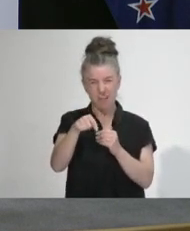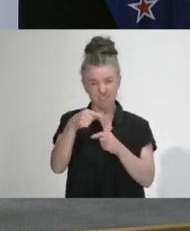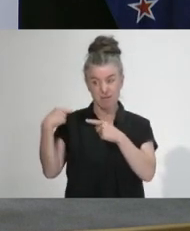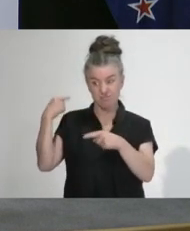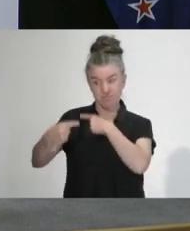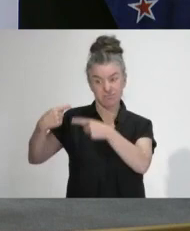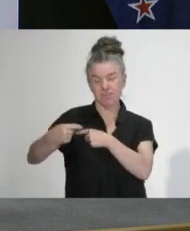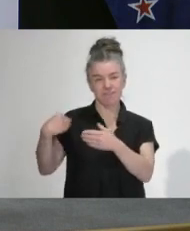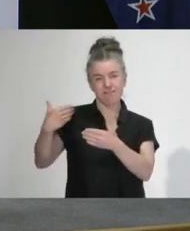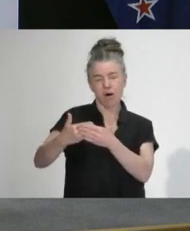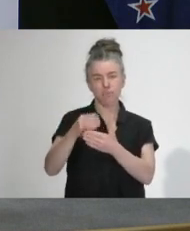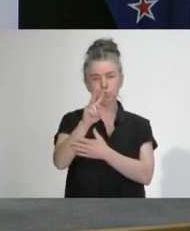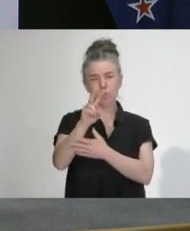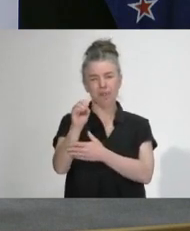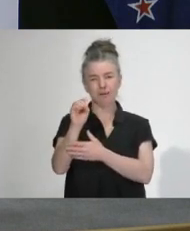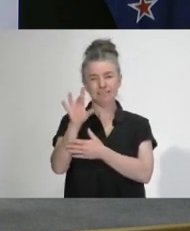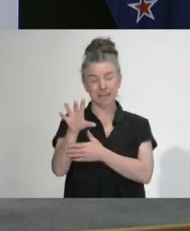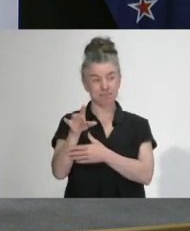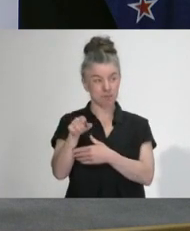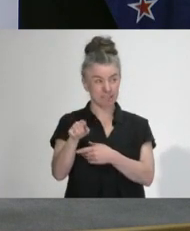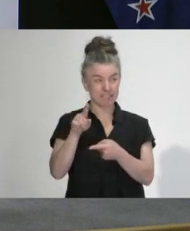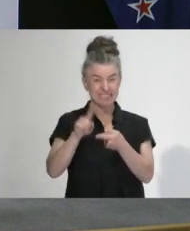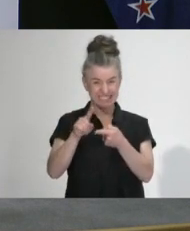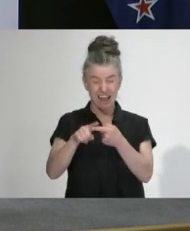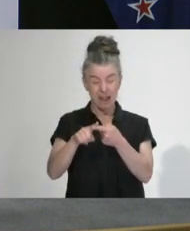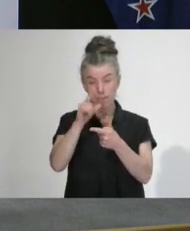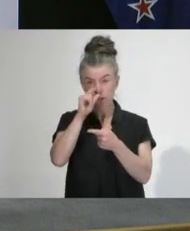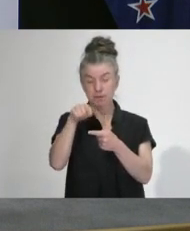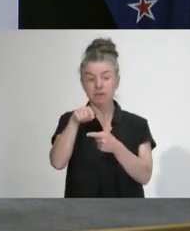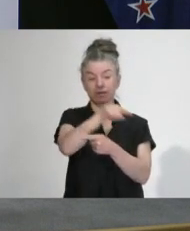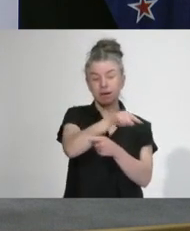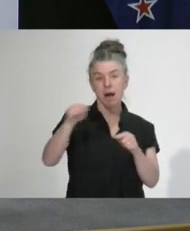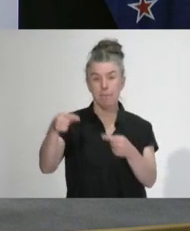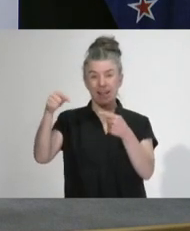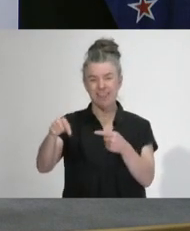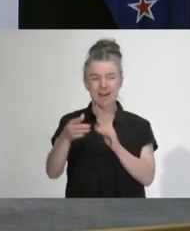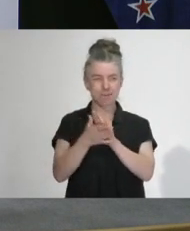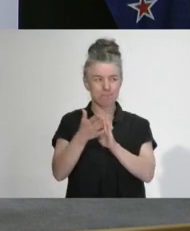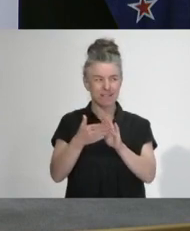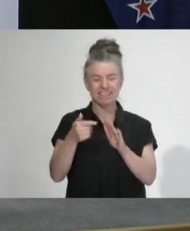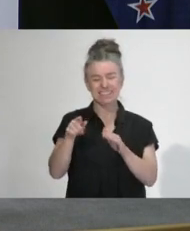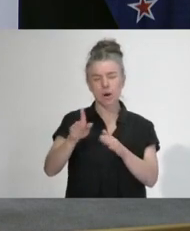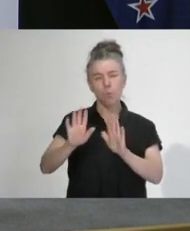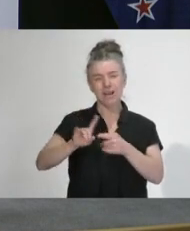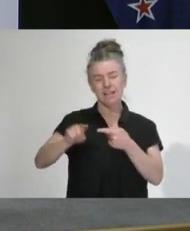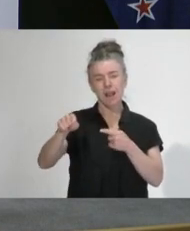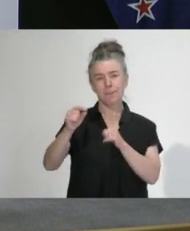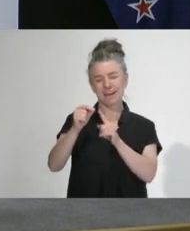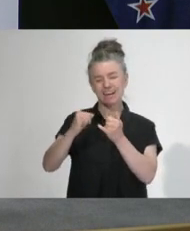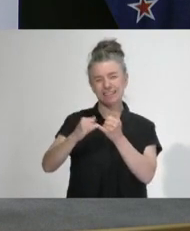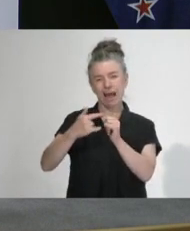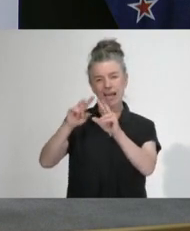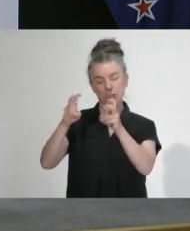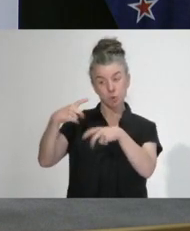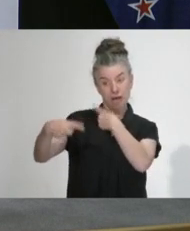2010, and my understanding is it could still be subject to appeal. And so it still needs to run its course, and then we'll be in a